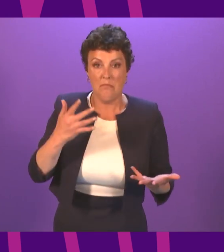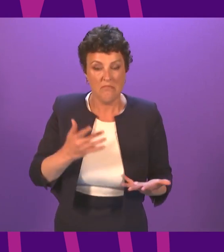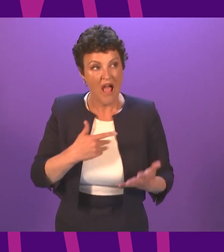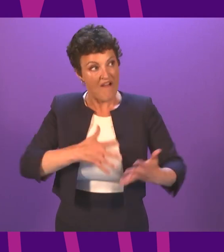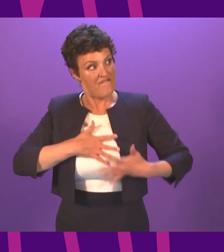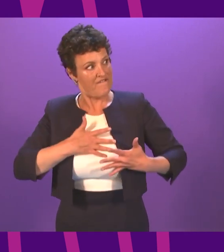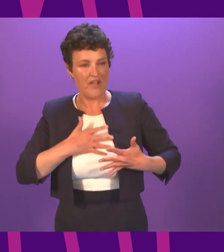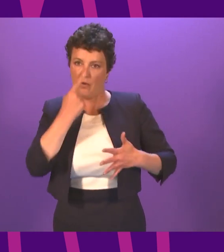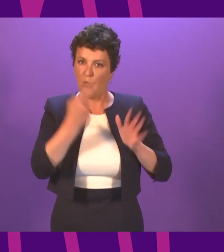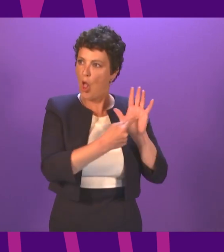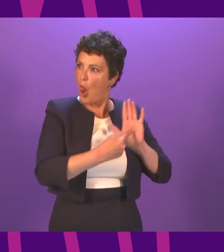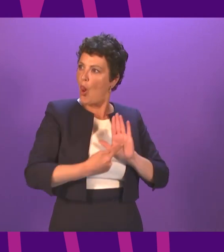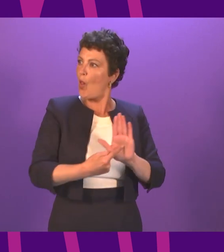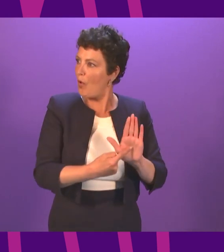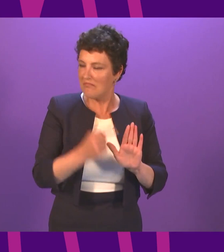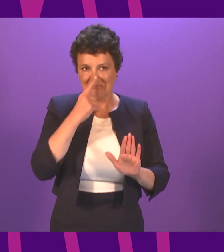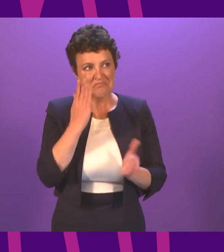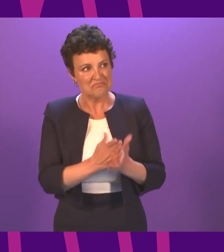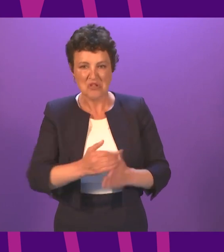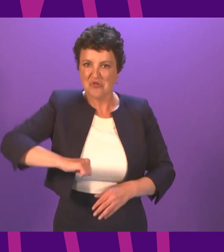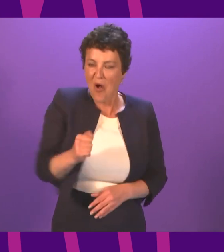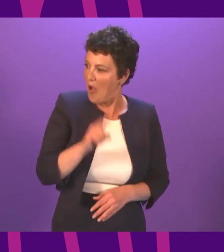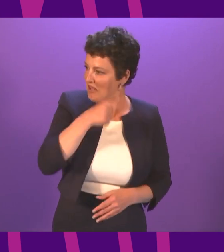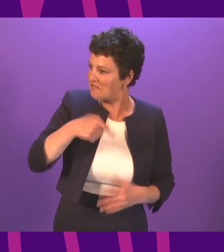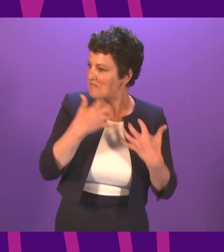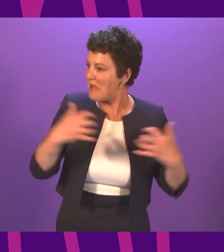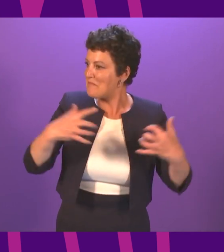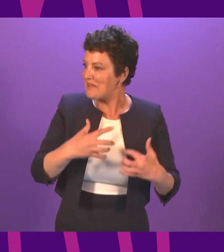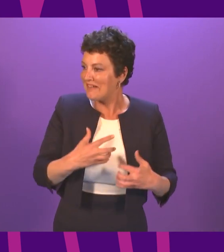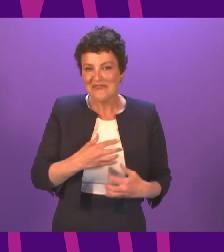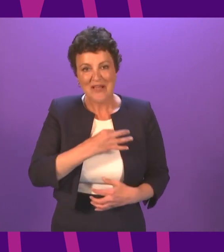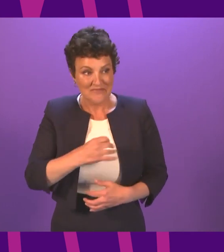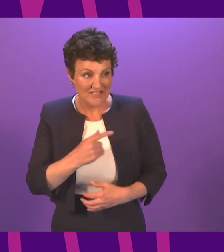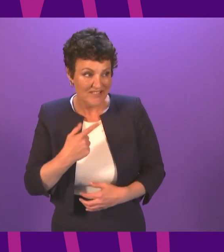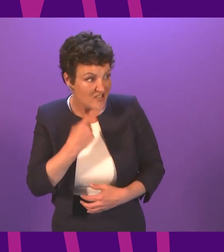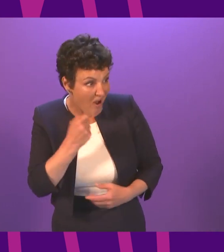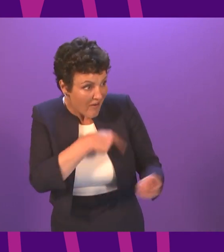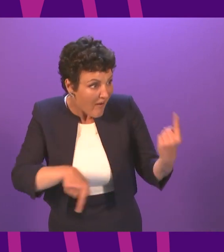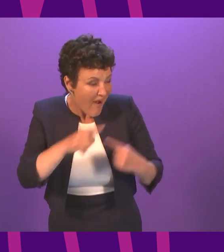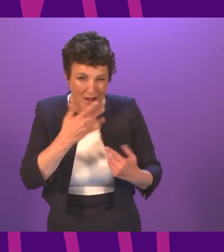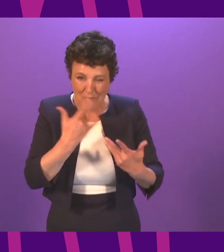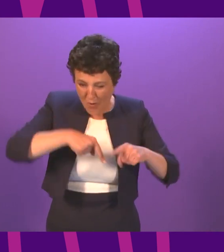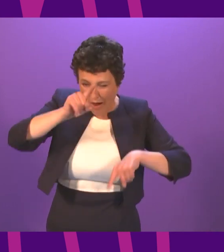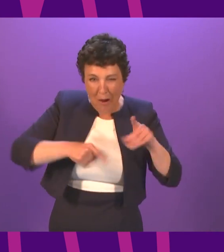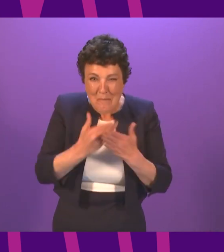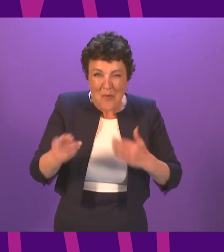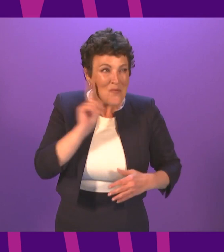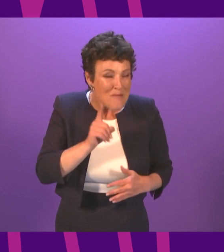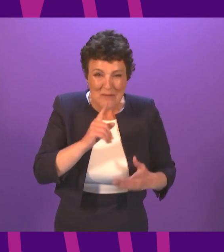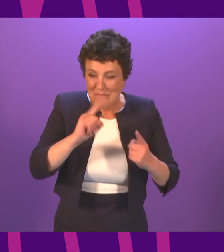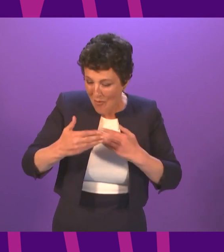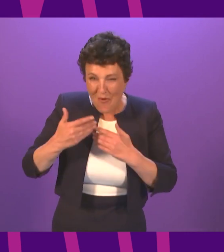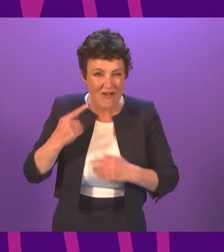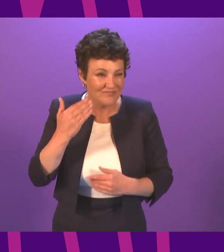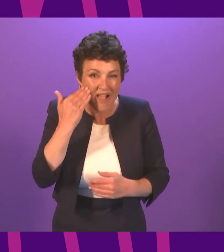Scotland we represent than our predecessors did. Younger, well, maybe not all of us, and more diverse. More women, more members of